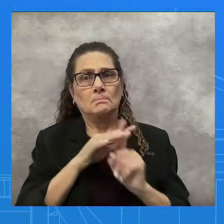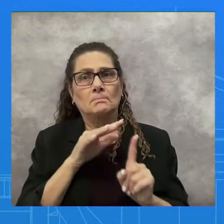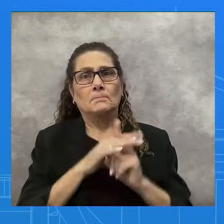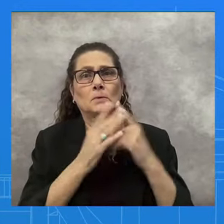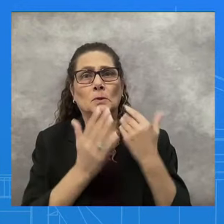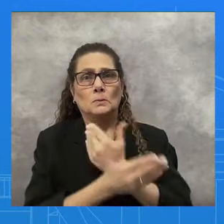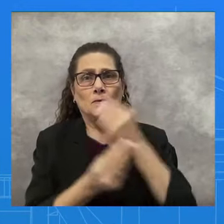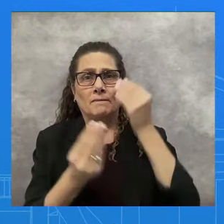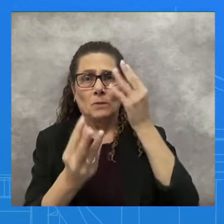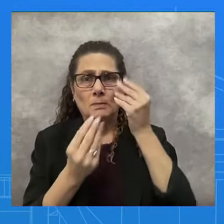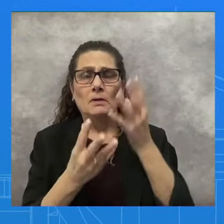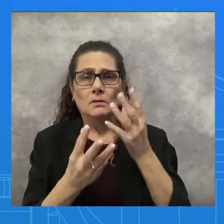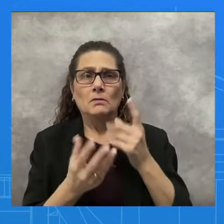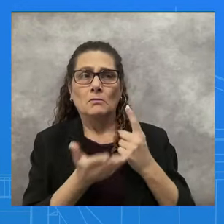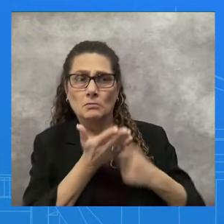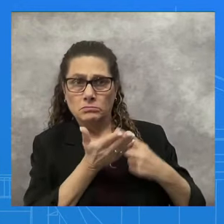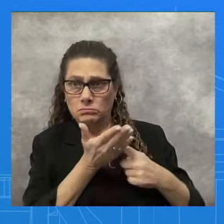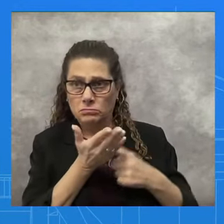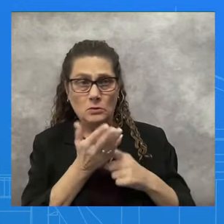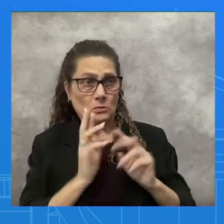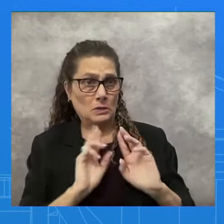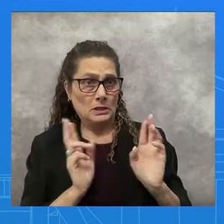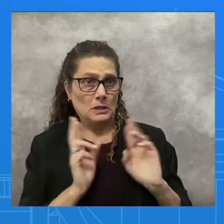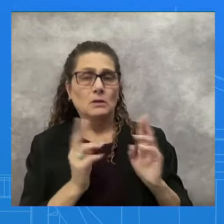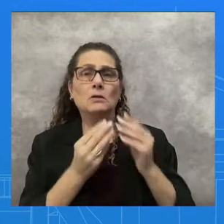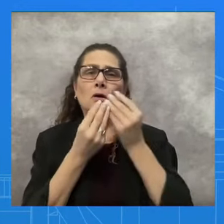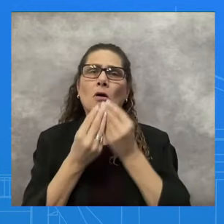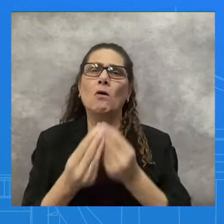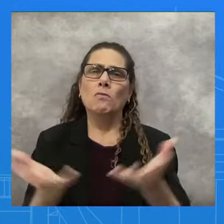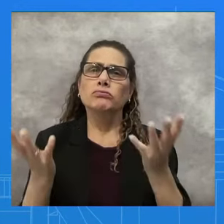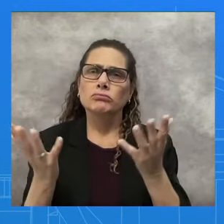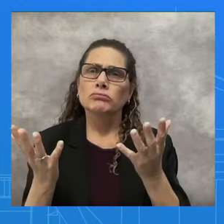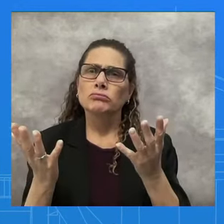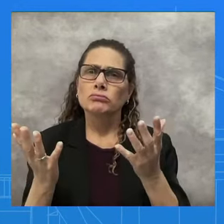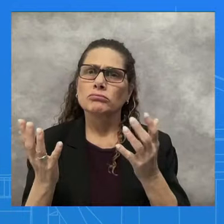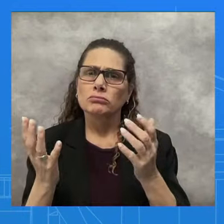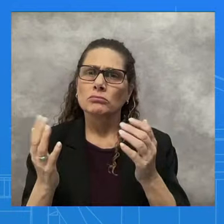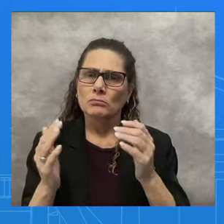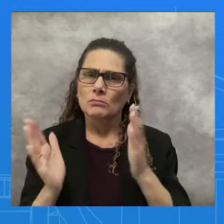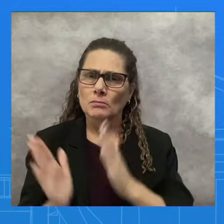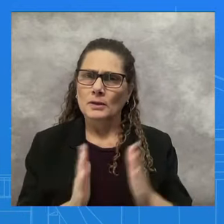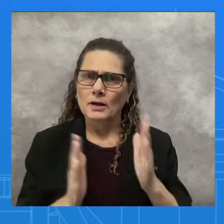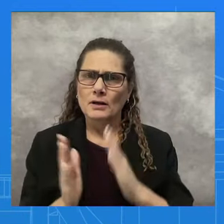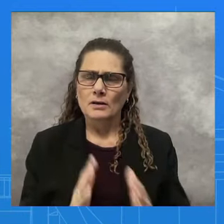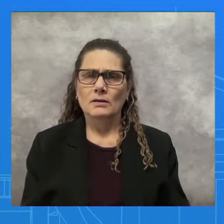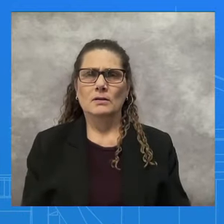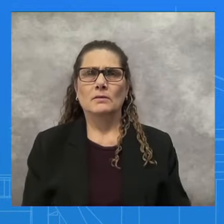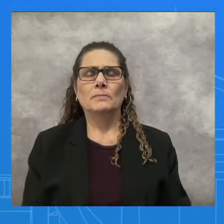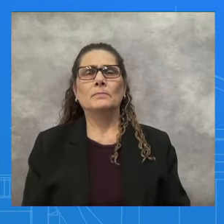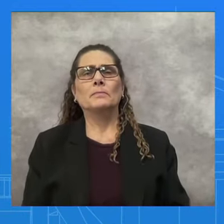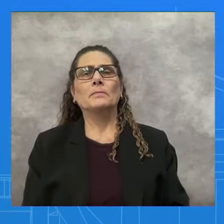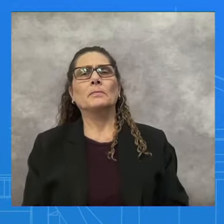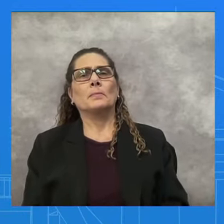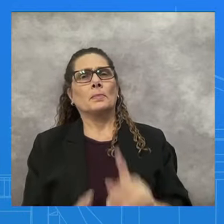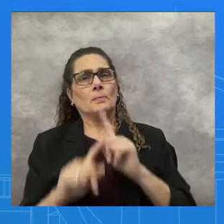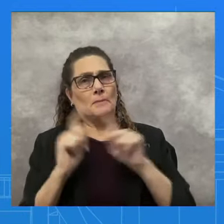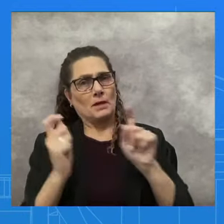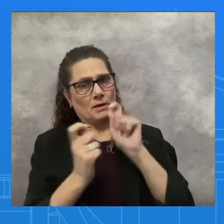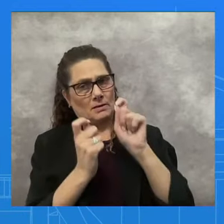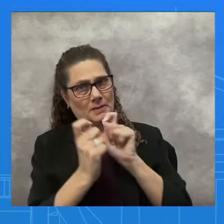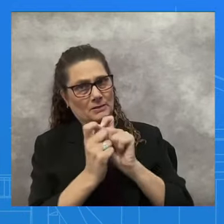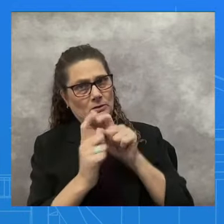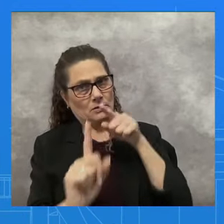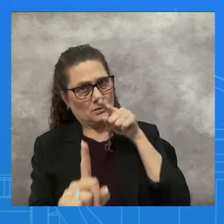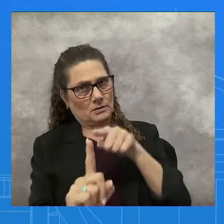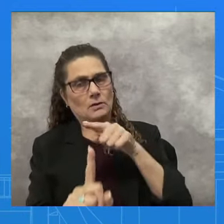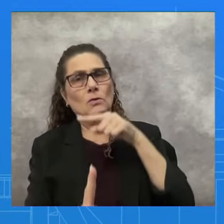in a strategic way, a deliberate way, and in particular when it comes to Russia. And there's two things that we always do first when we